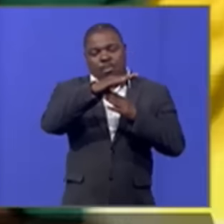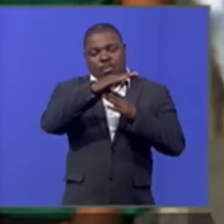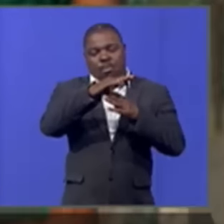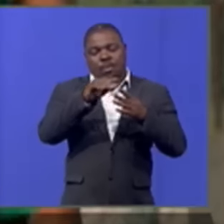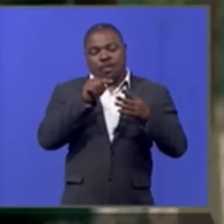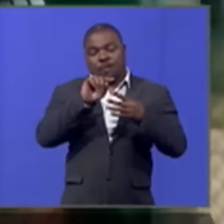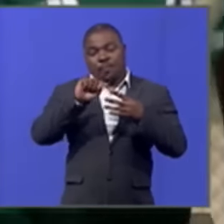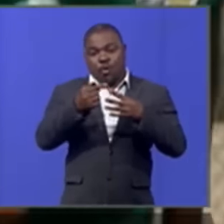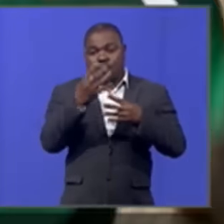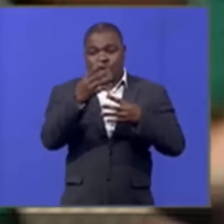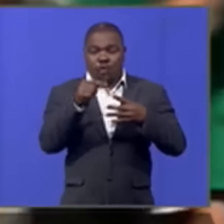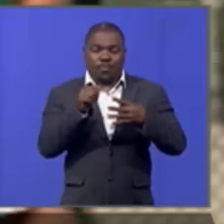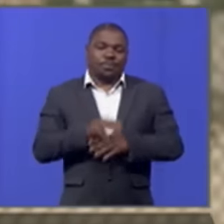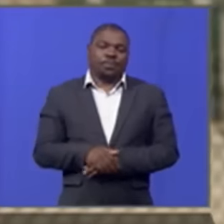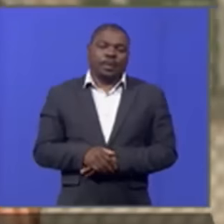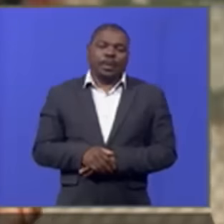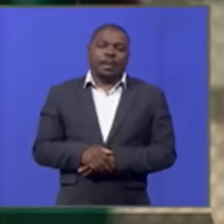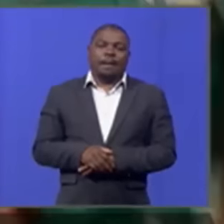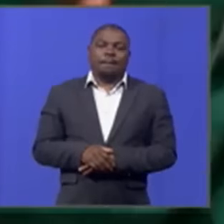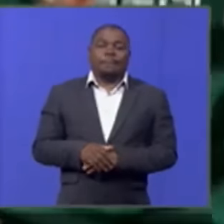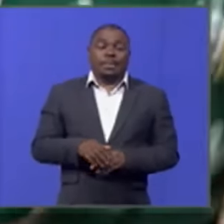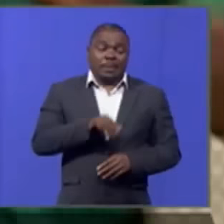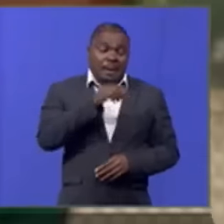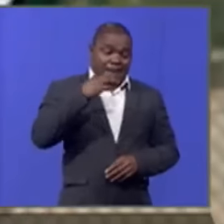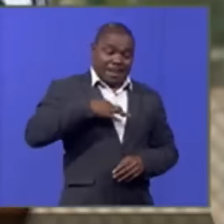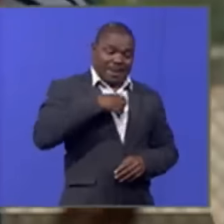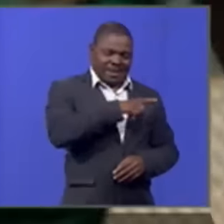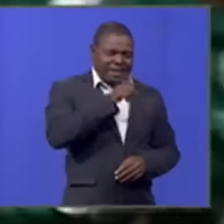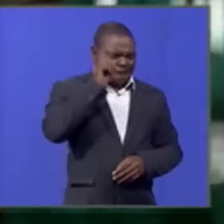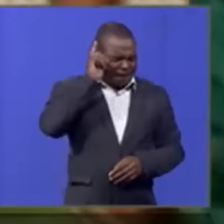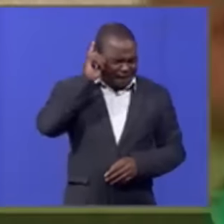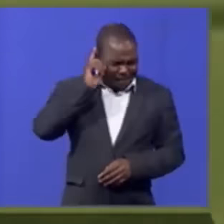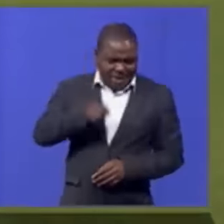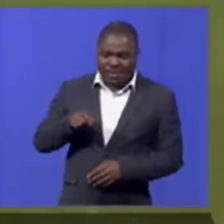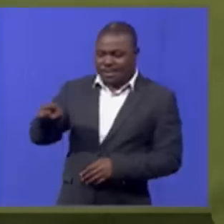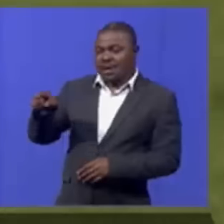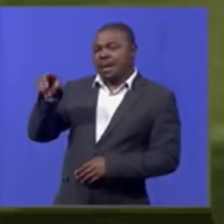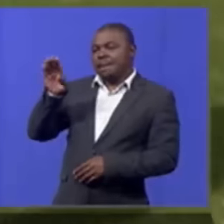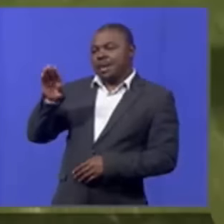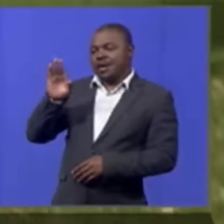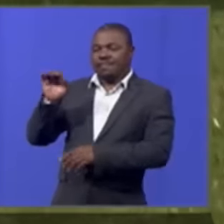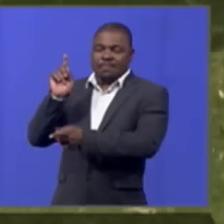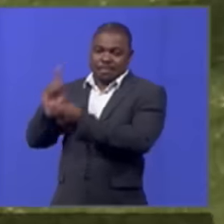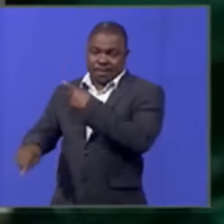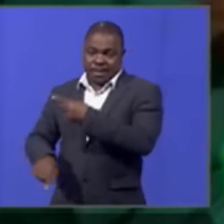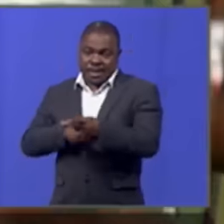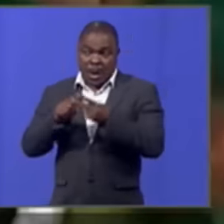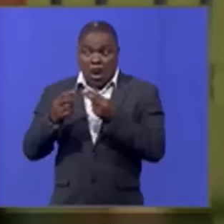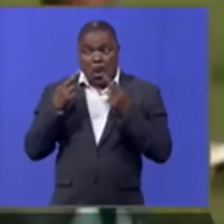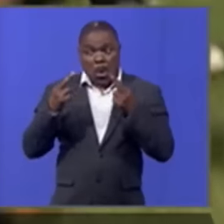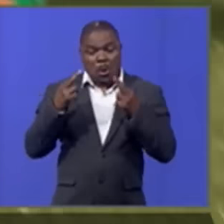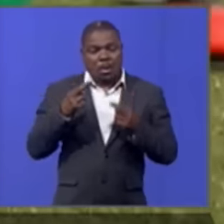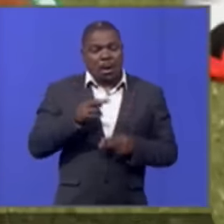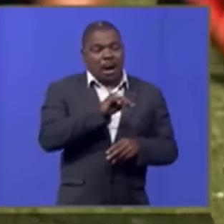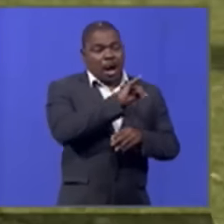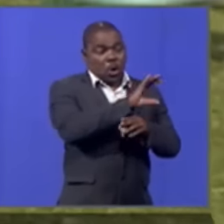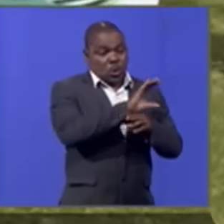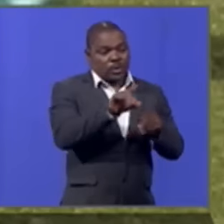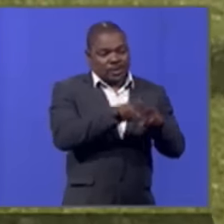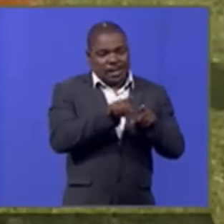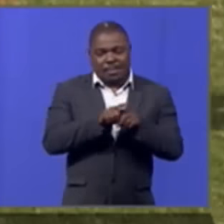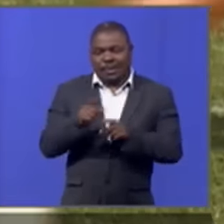B. Mme ho netefatsa tswelopele banyana ba tshwanetse ho hlola Burkina Faso le ho tshepa hore Ivory Coast e tla hlola le yona papading